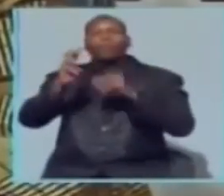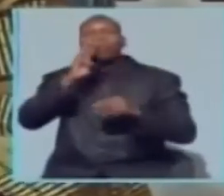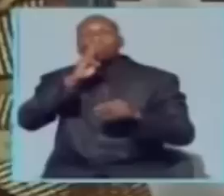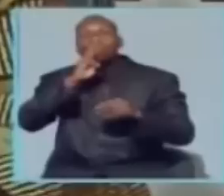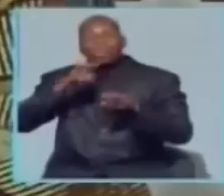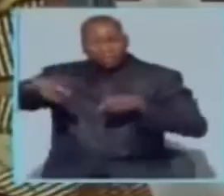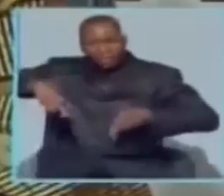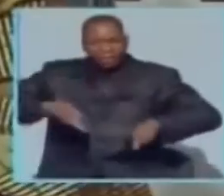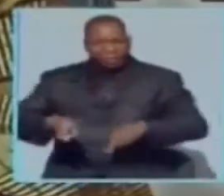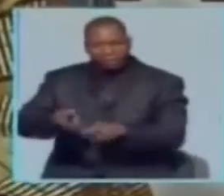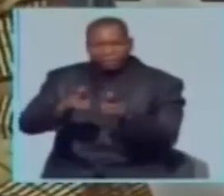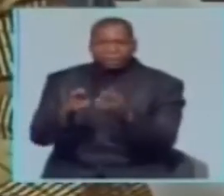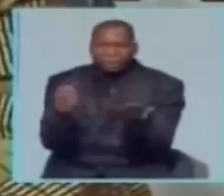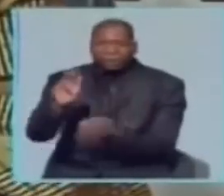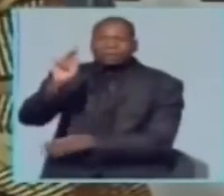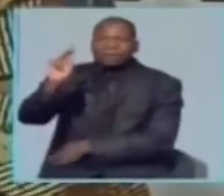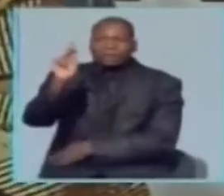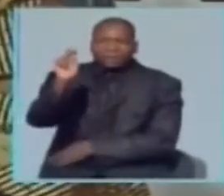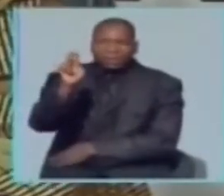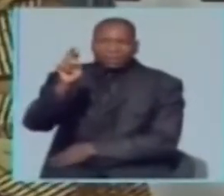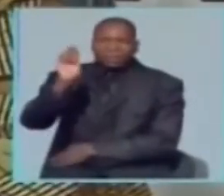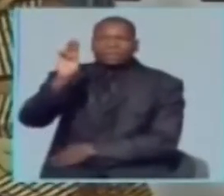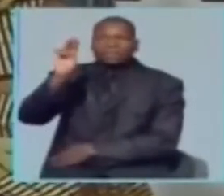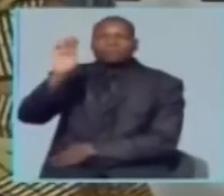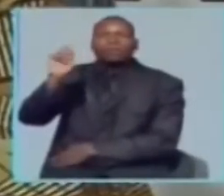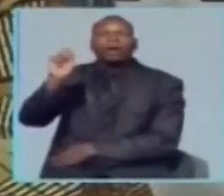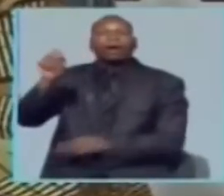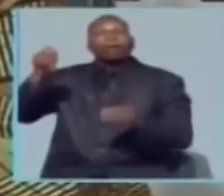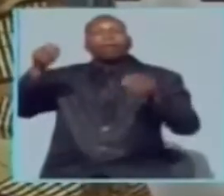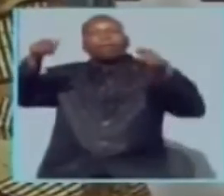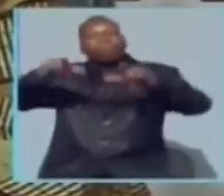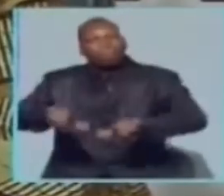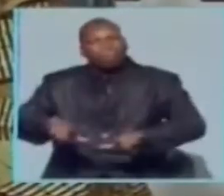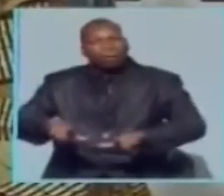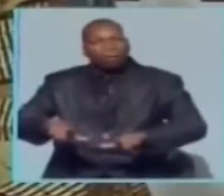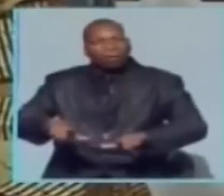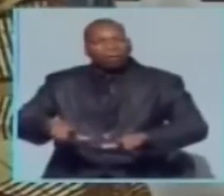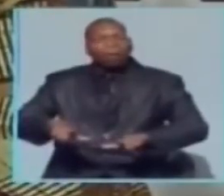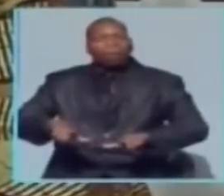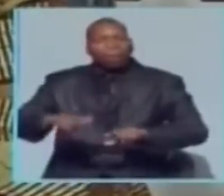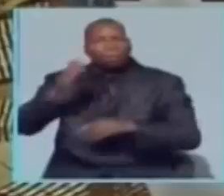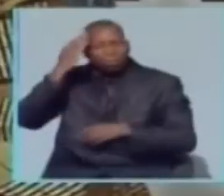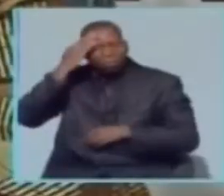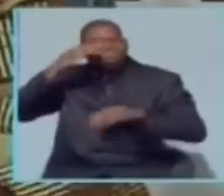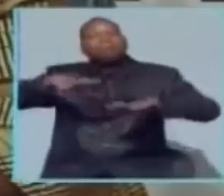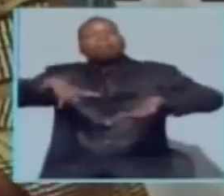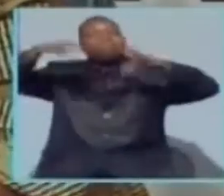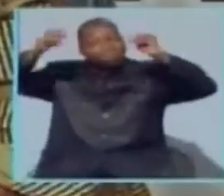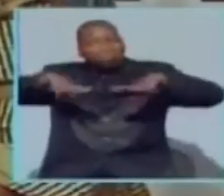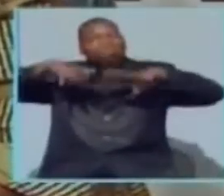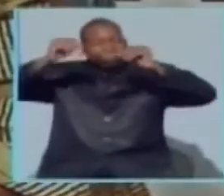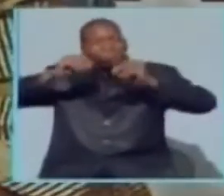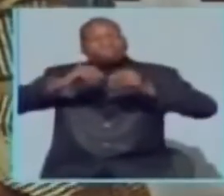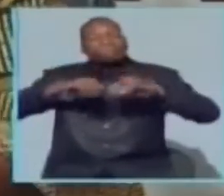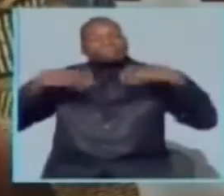rivers in Kariba especially, had gone so low that we knew that would experience load shedding at such a